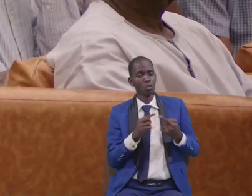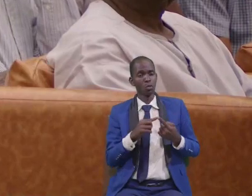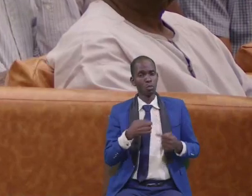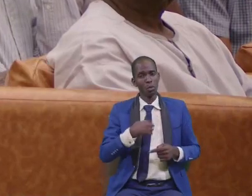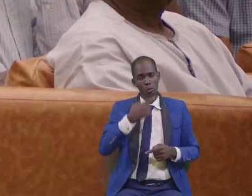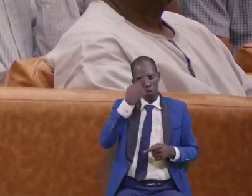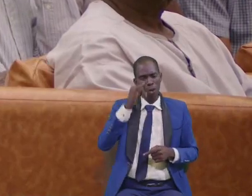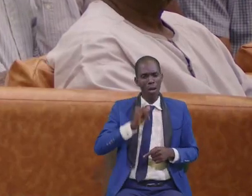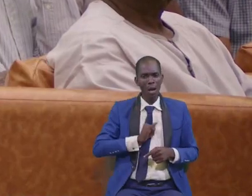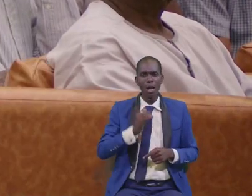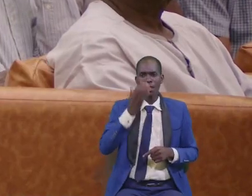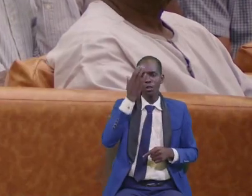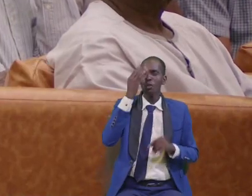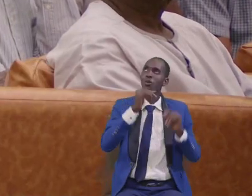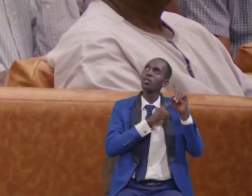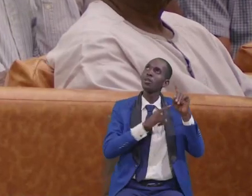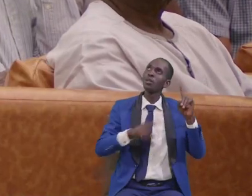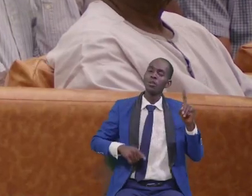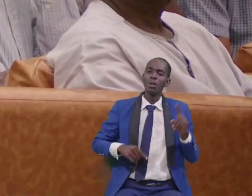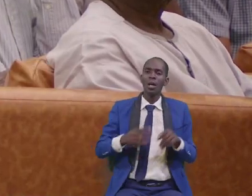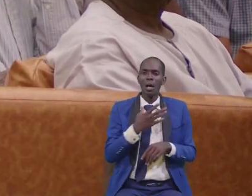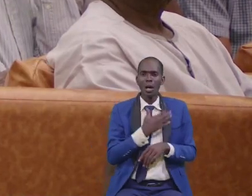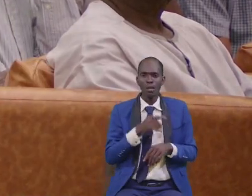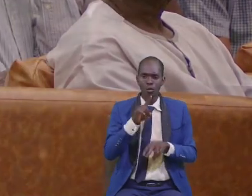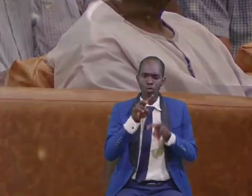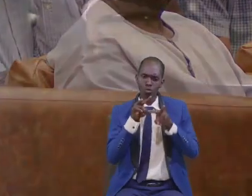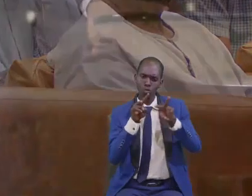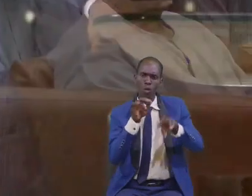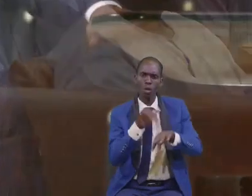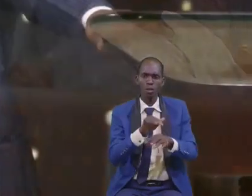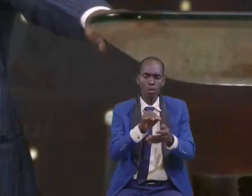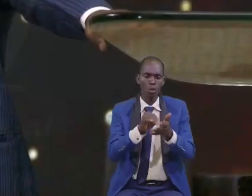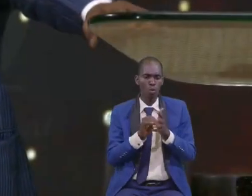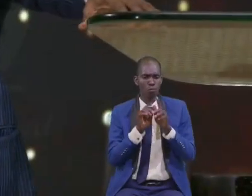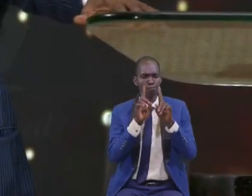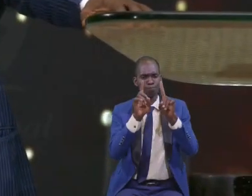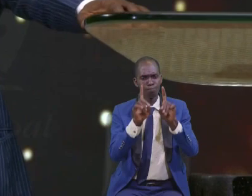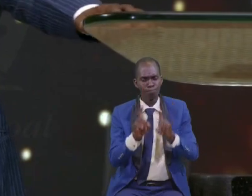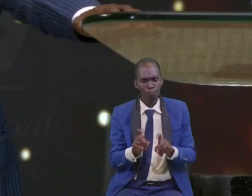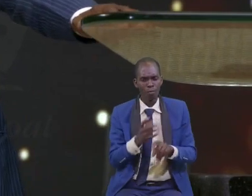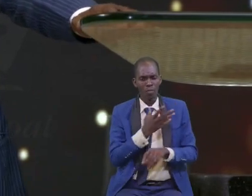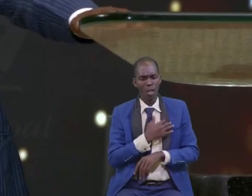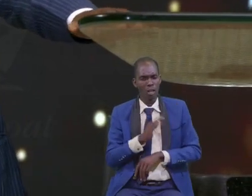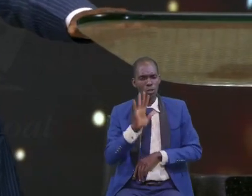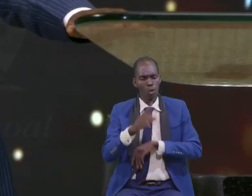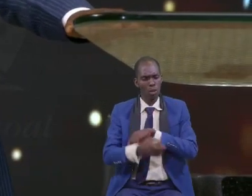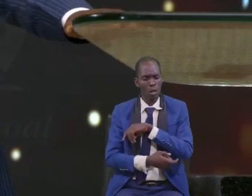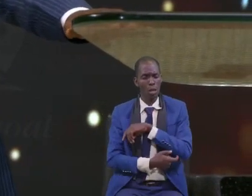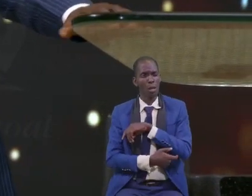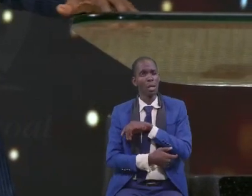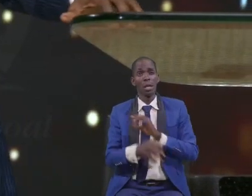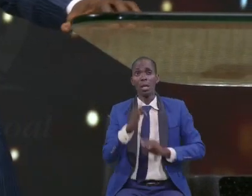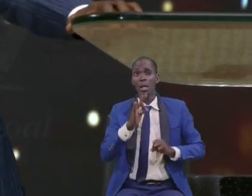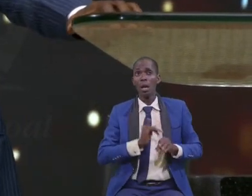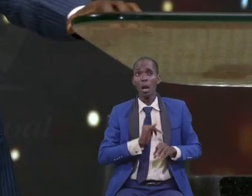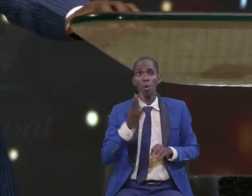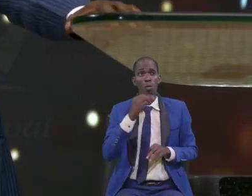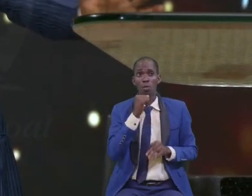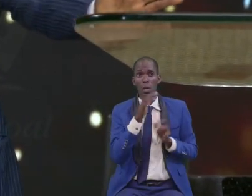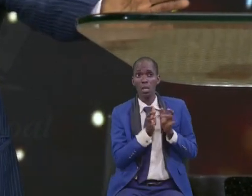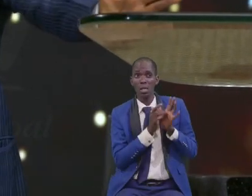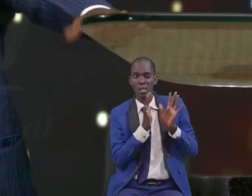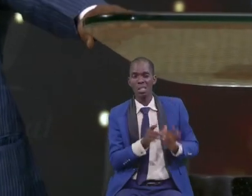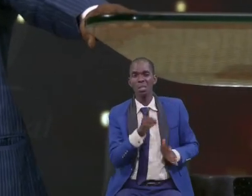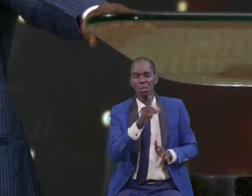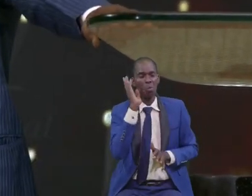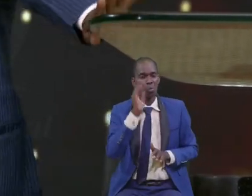know the Lord. You look at your trial, you look at your temptation, say, if I were not a Christian, they'll not do that to me,